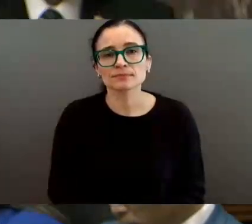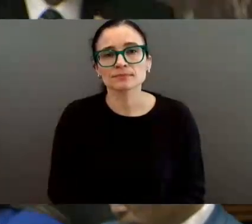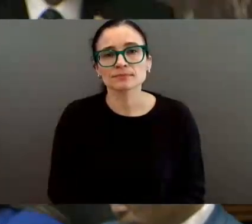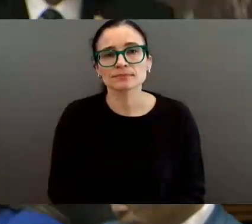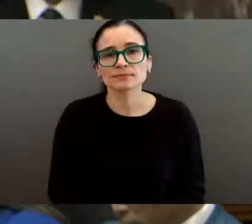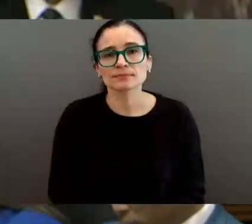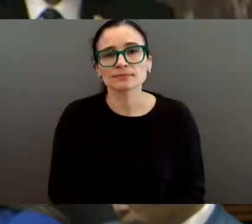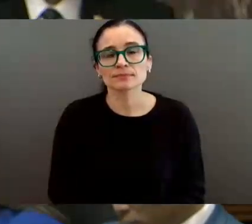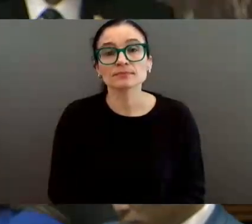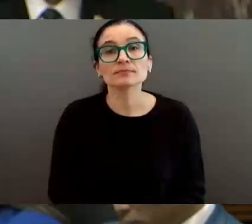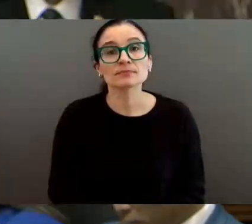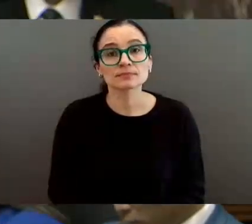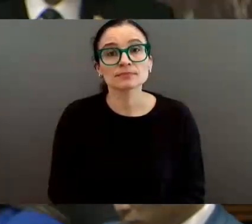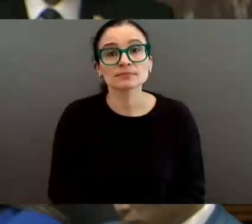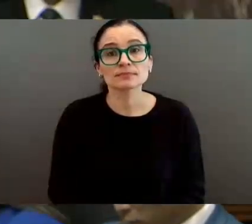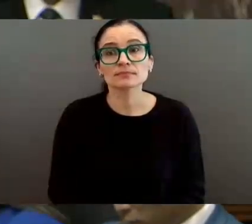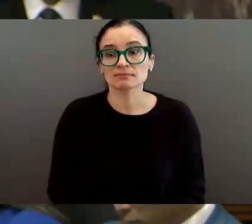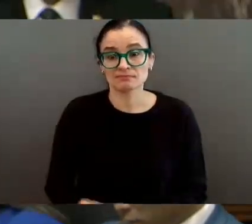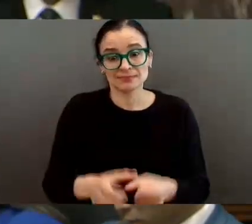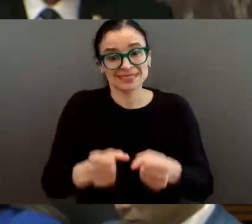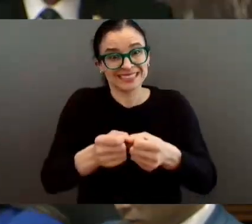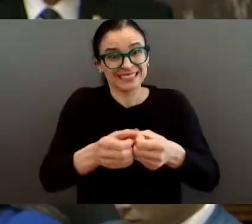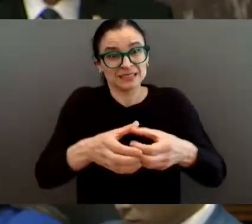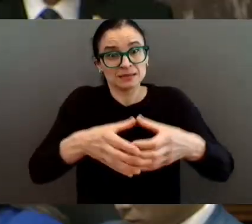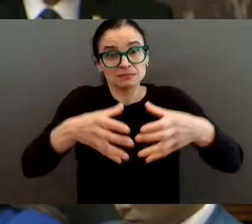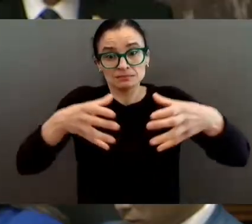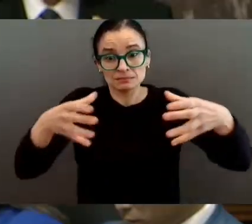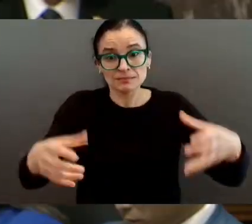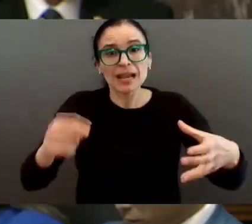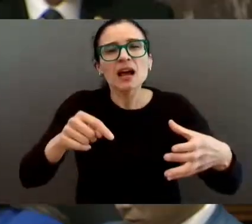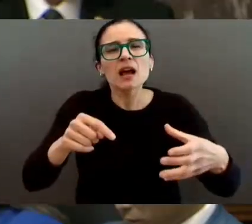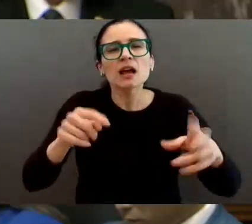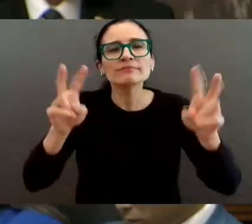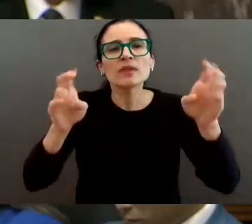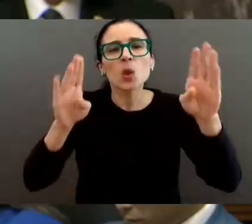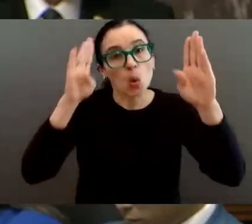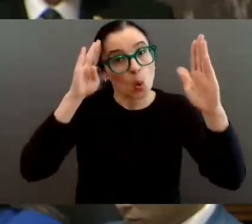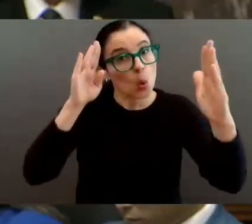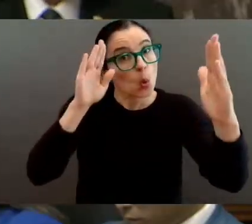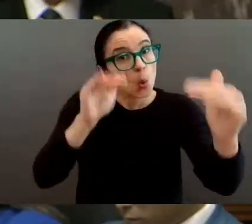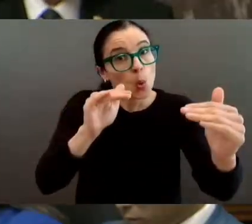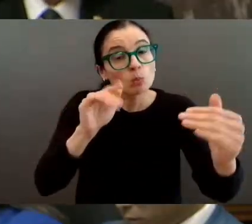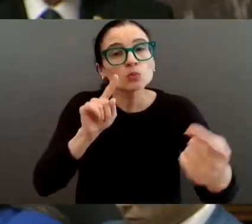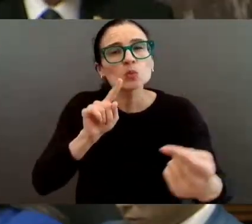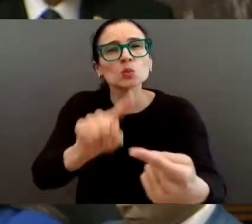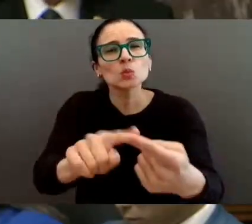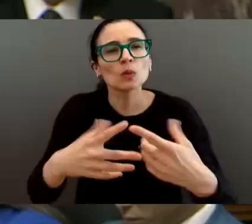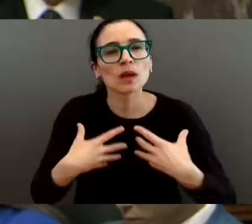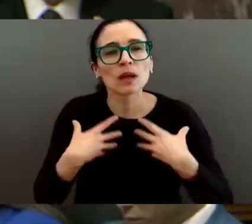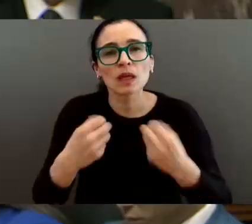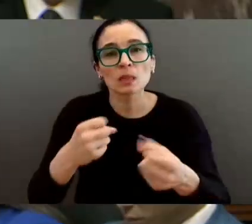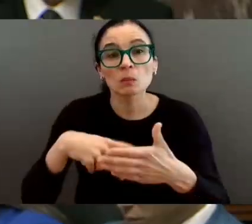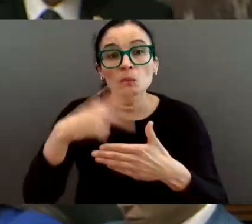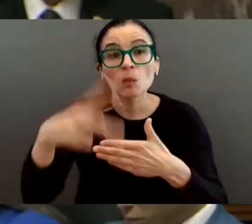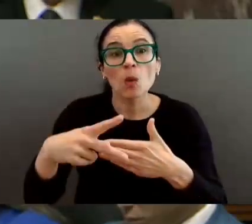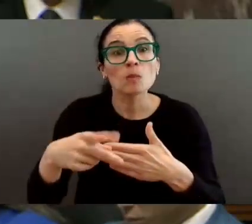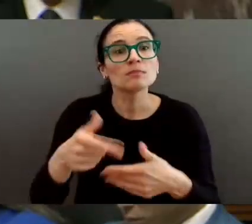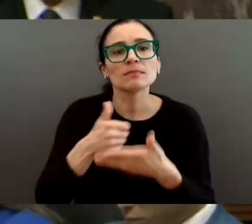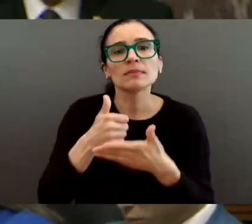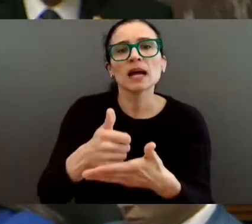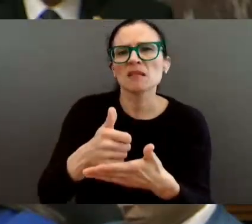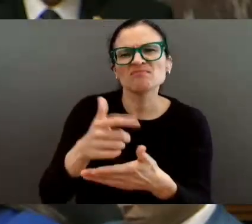Expanding the Hope to Health program to help 50% more people with complex mental health and